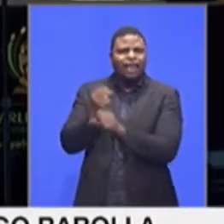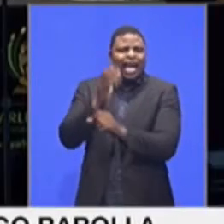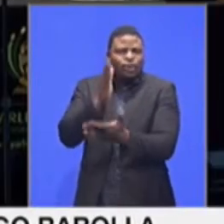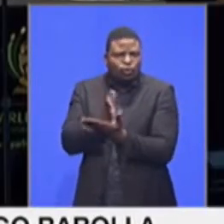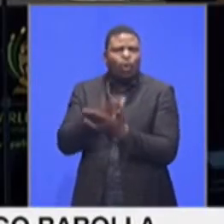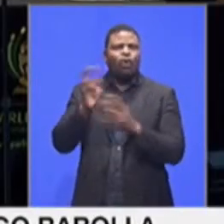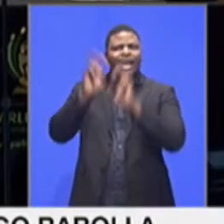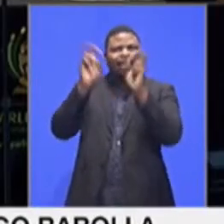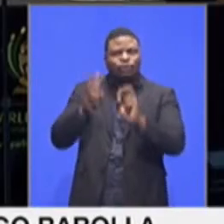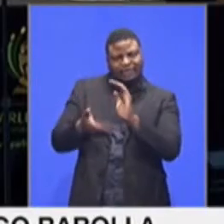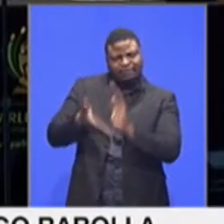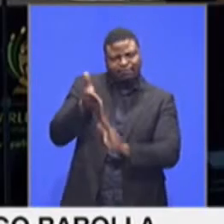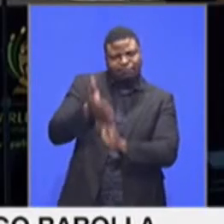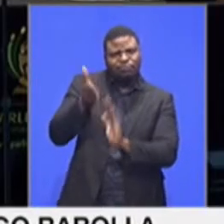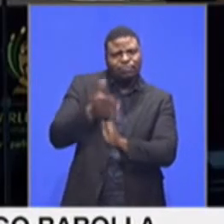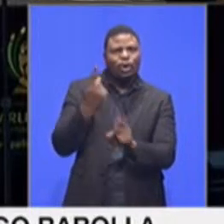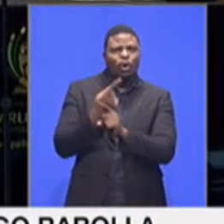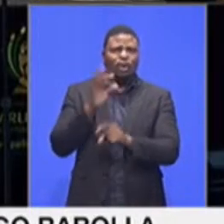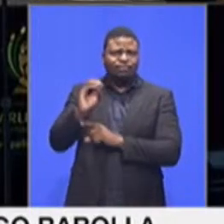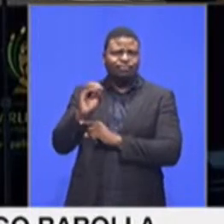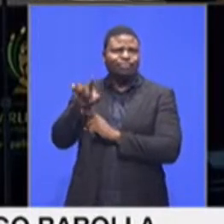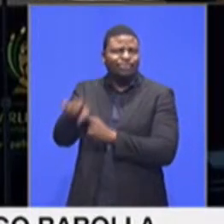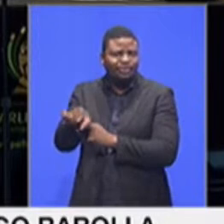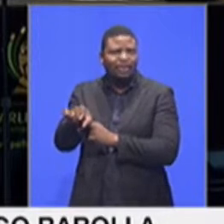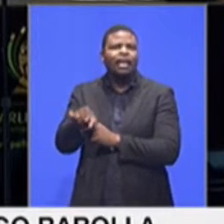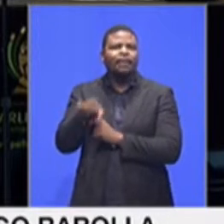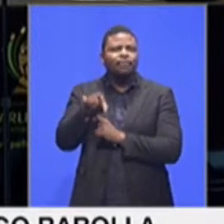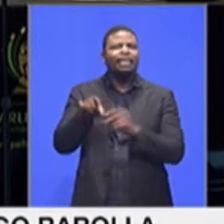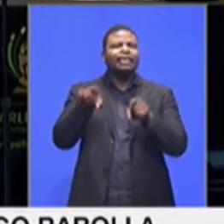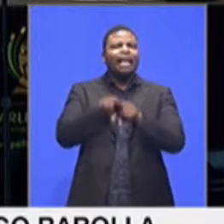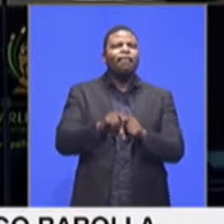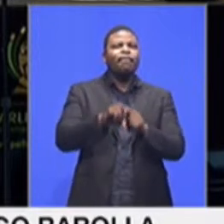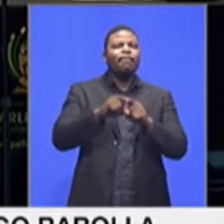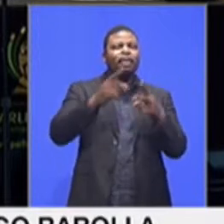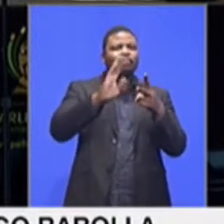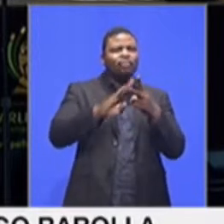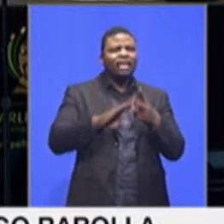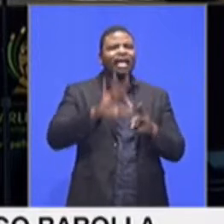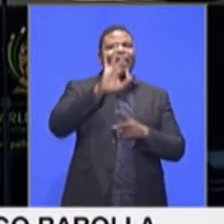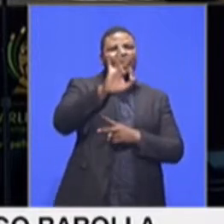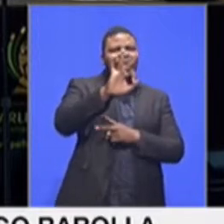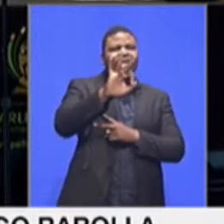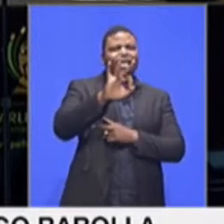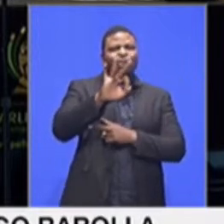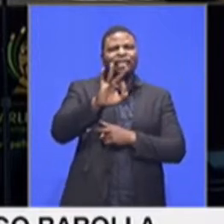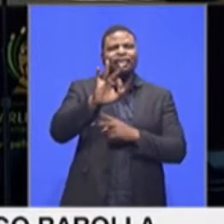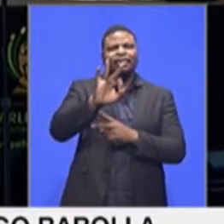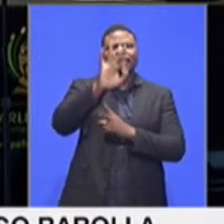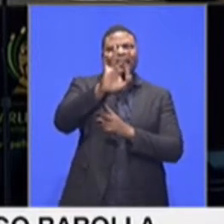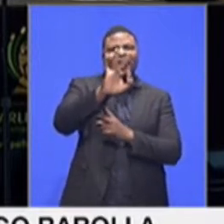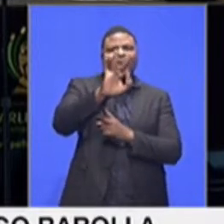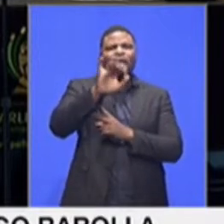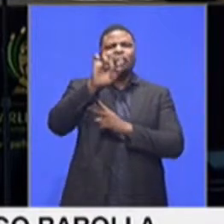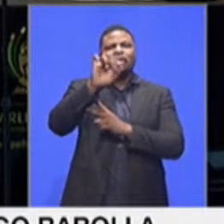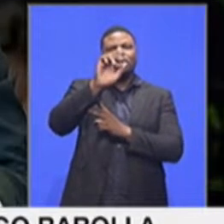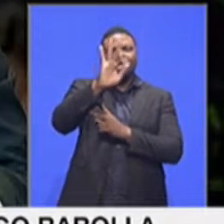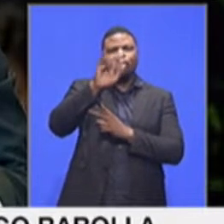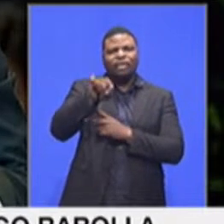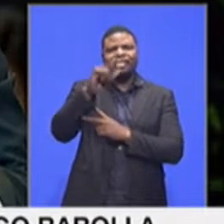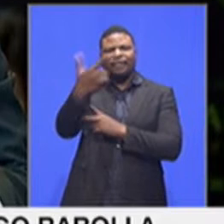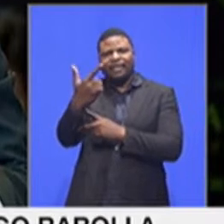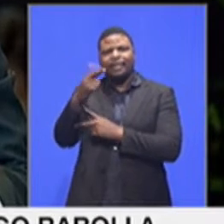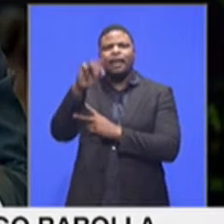electricity. Secondly, 337 billion of Eskom's debt is already government